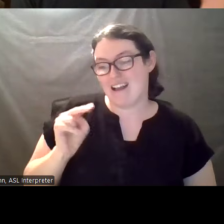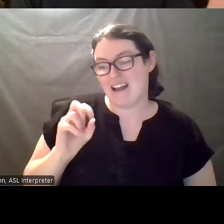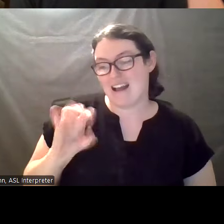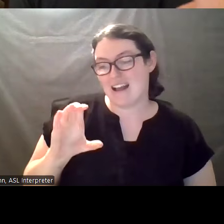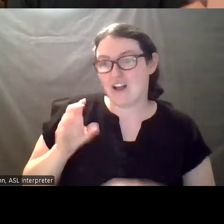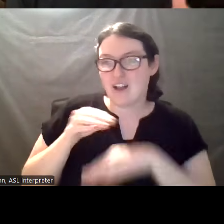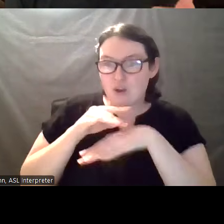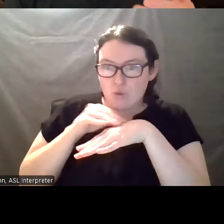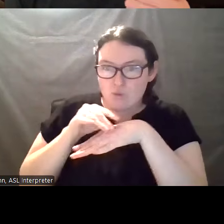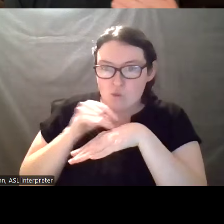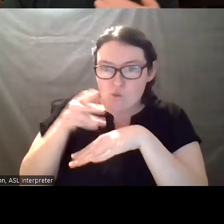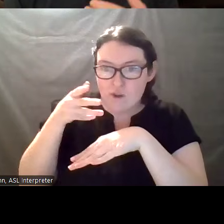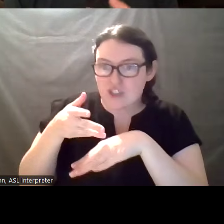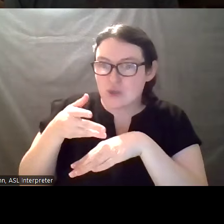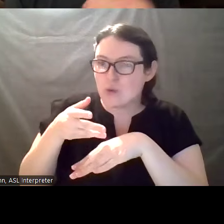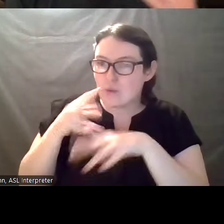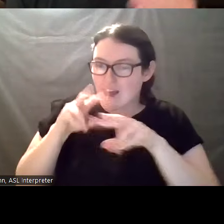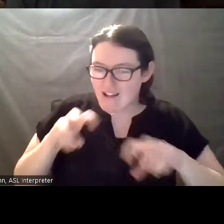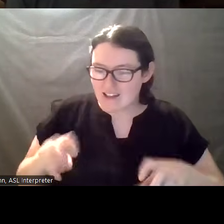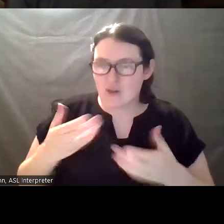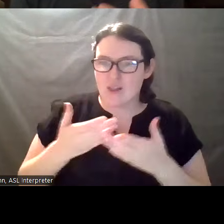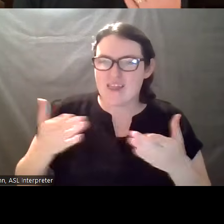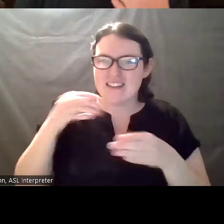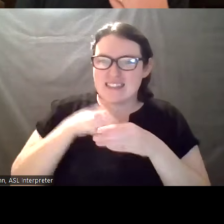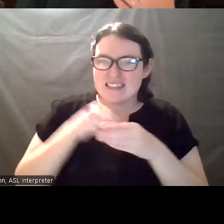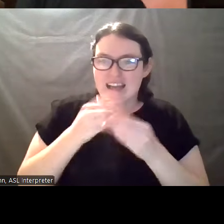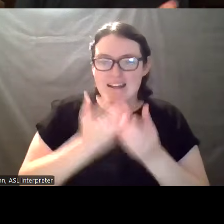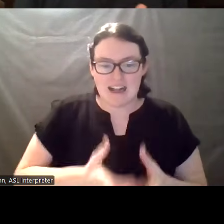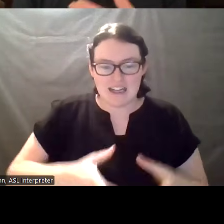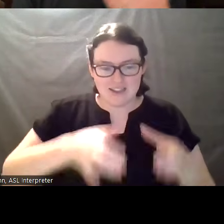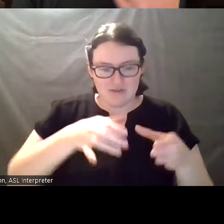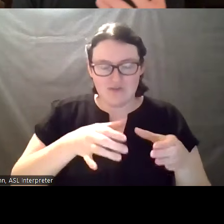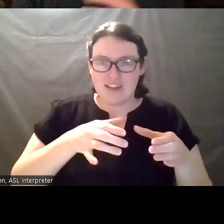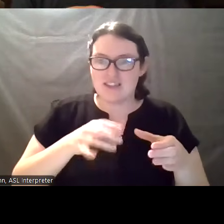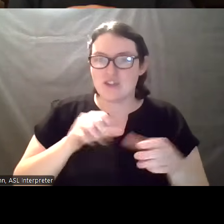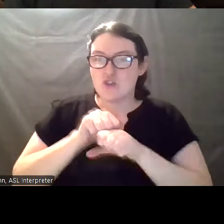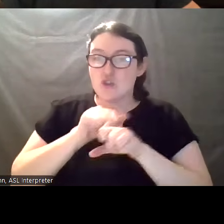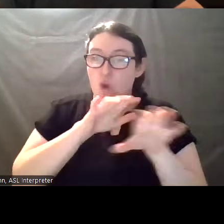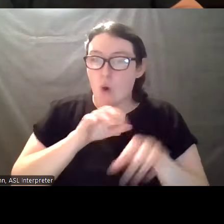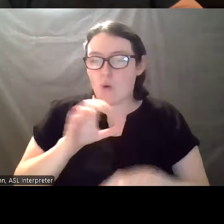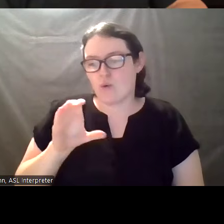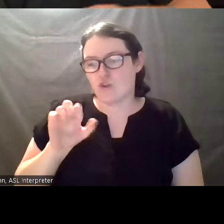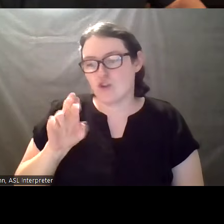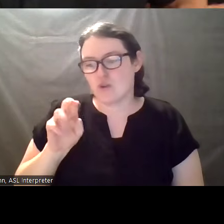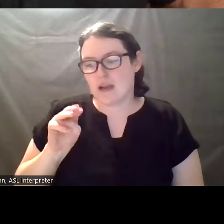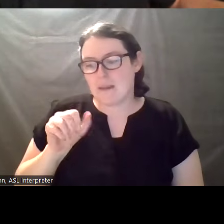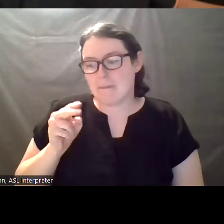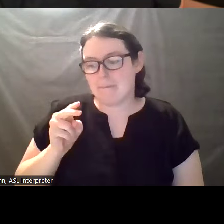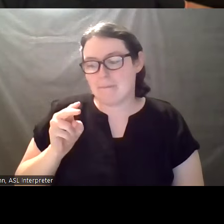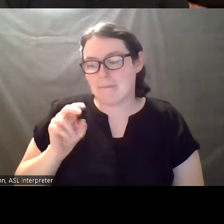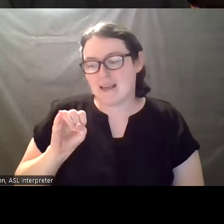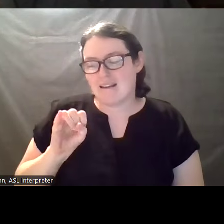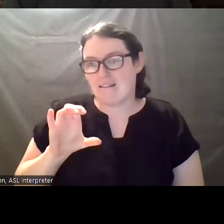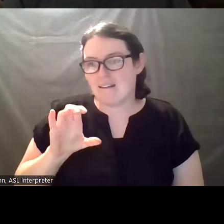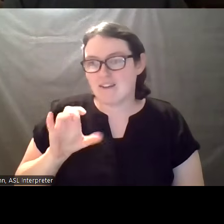So, residues preserved on the inside of ceramic vessels, stone vessels, etc., to look at earlier and